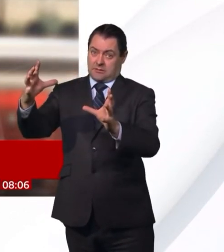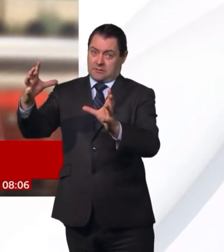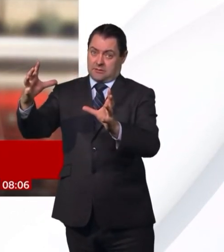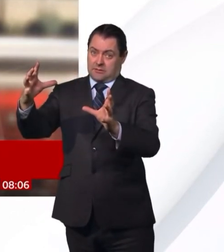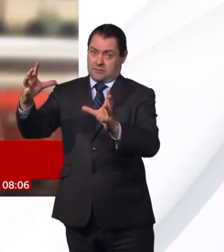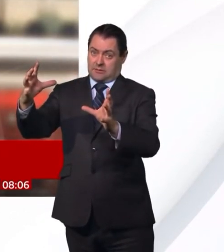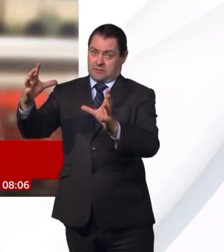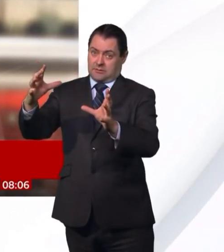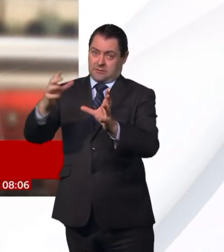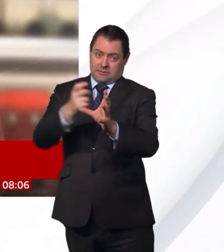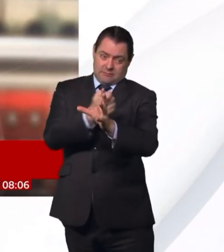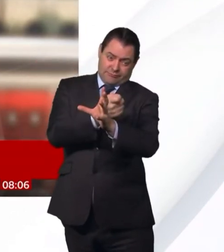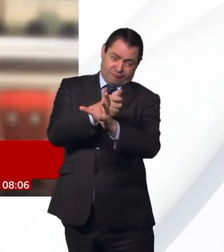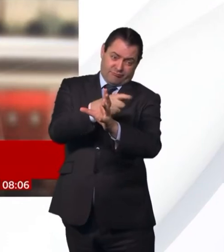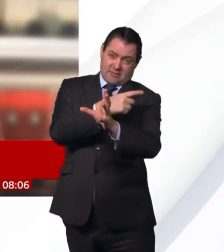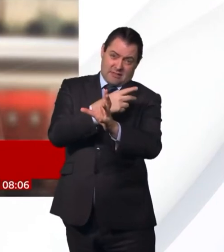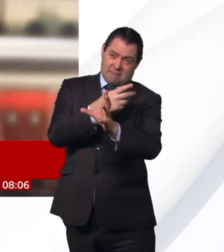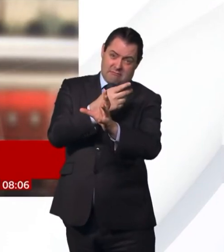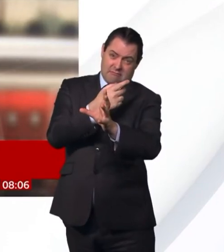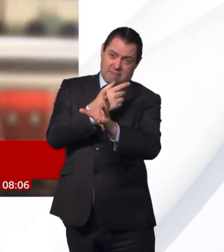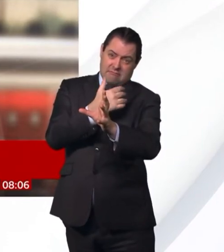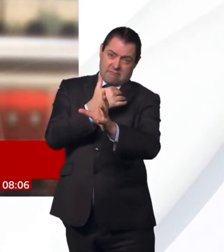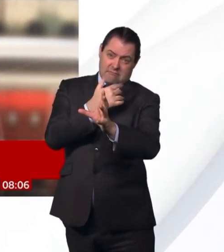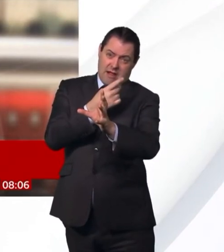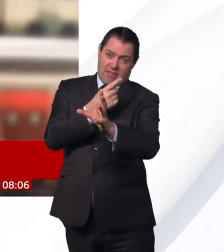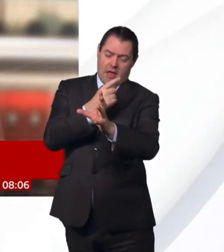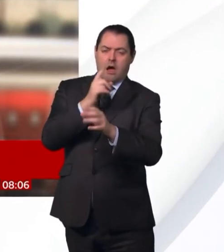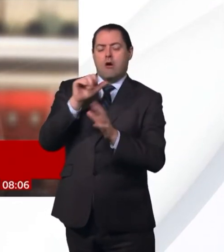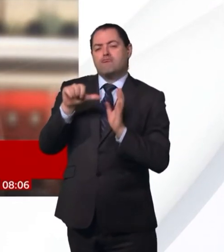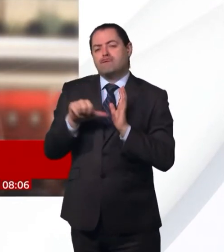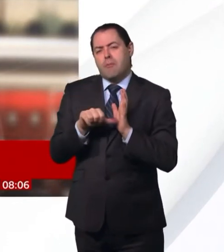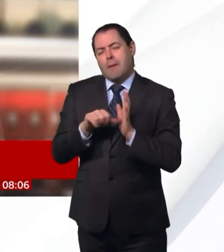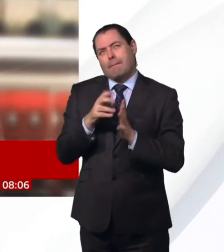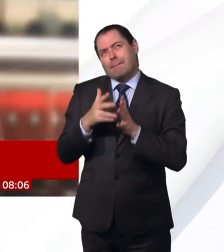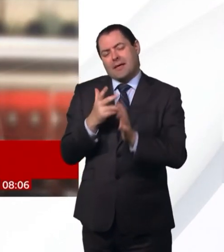involve really 2 million people a week would need to be immunized between now